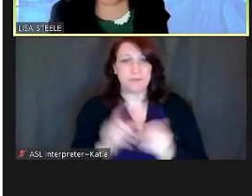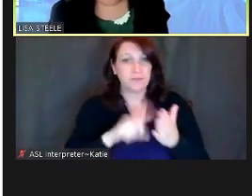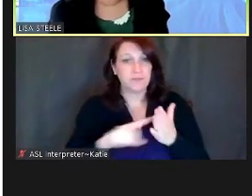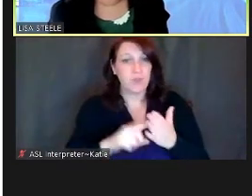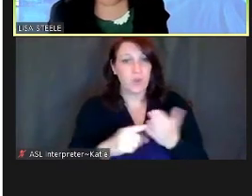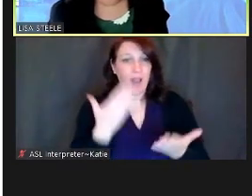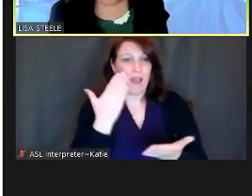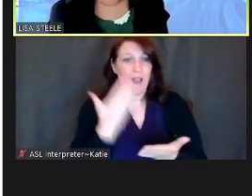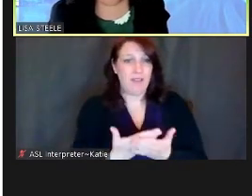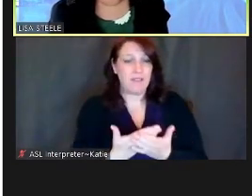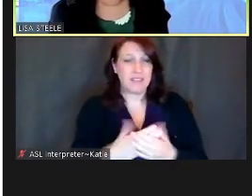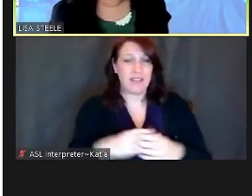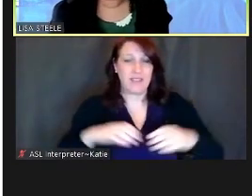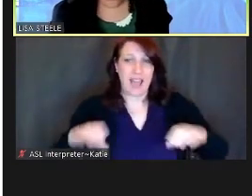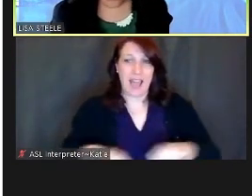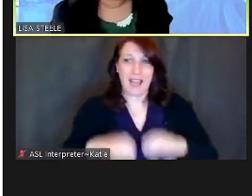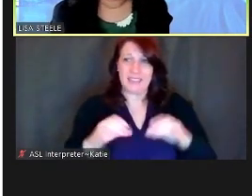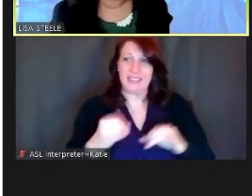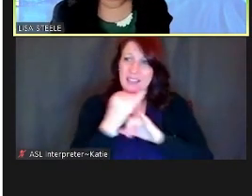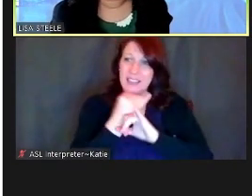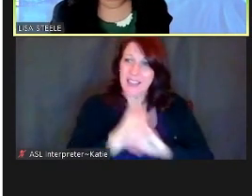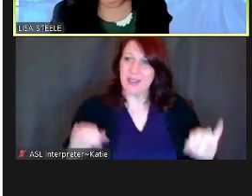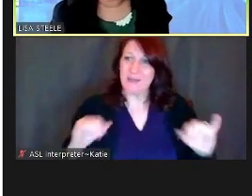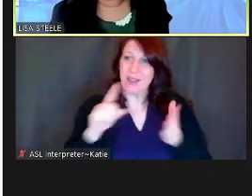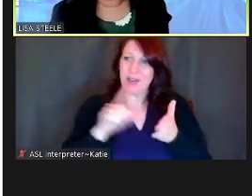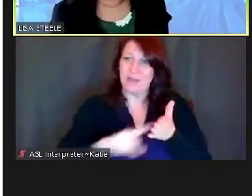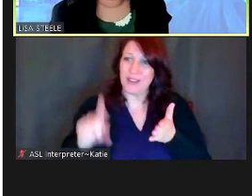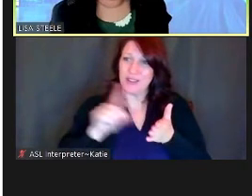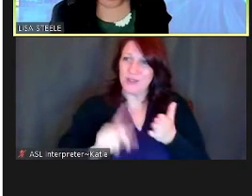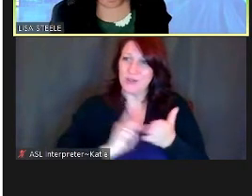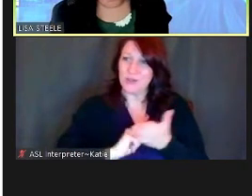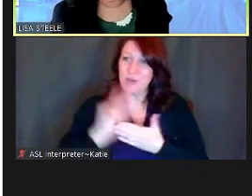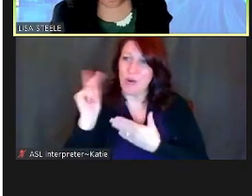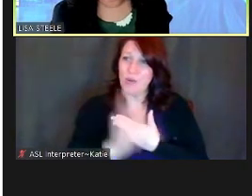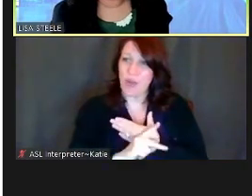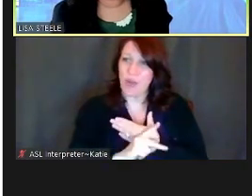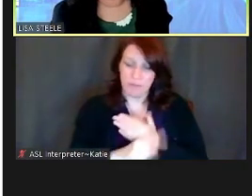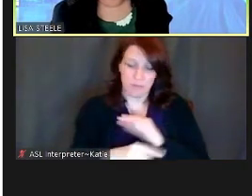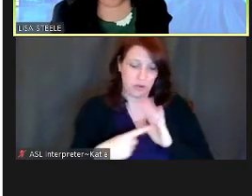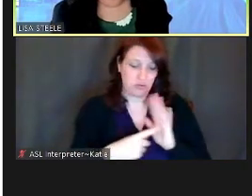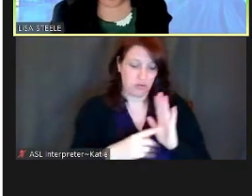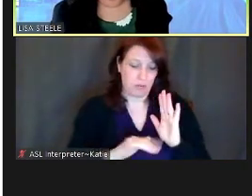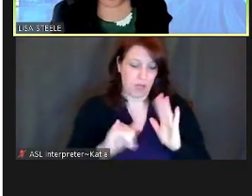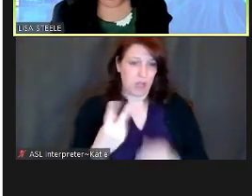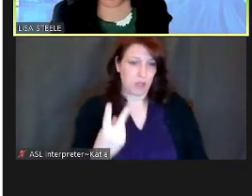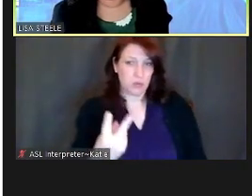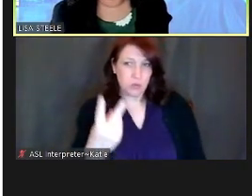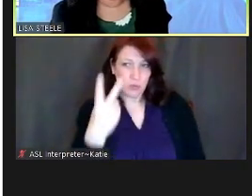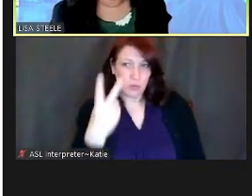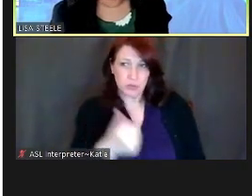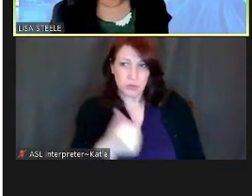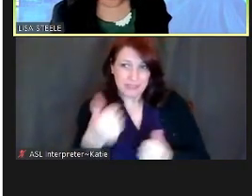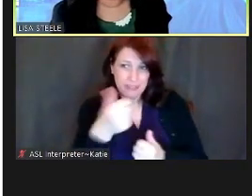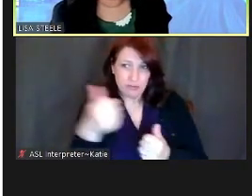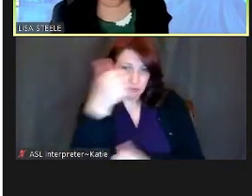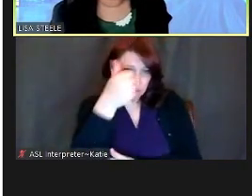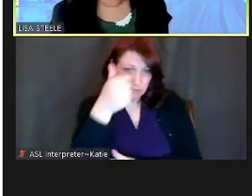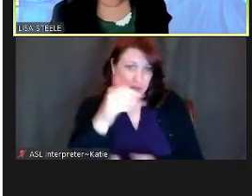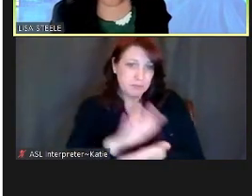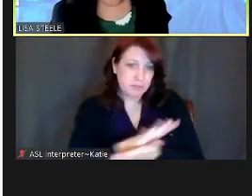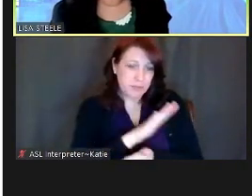an active independent research program, and that can be demonstrated by at least 2 senior author papers in a peer-reviewed